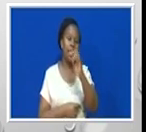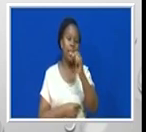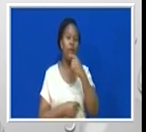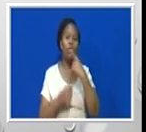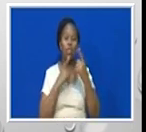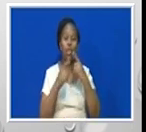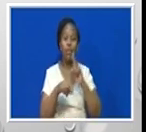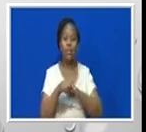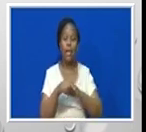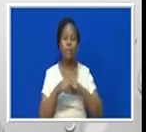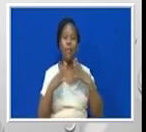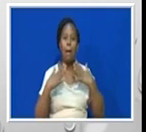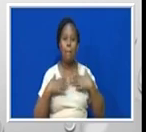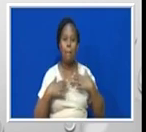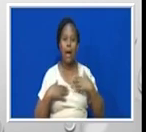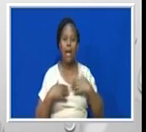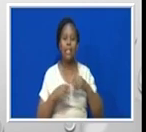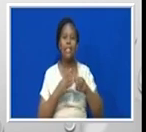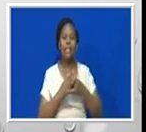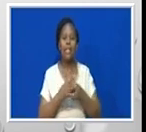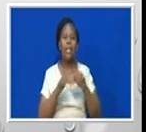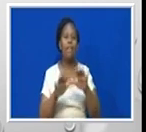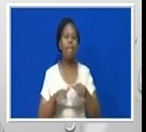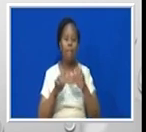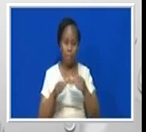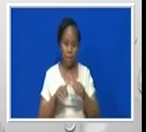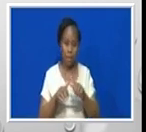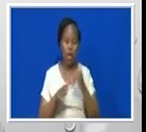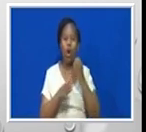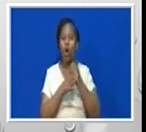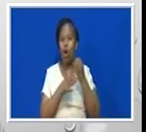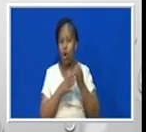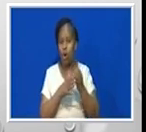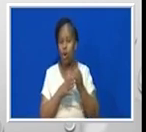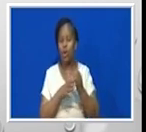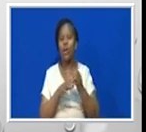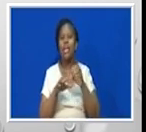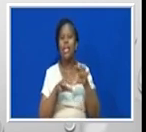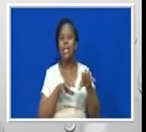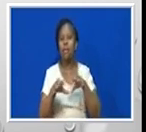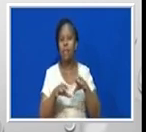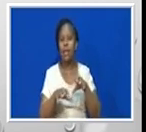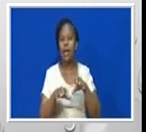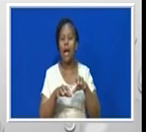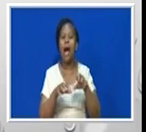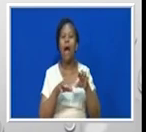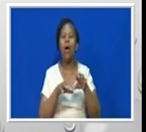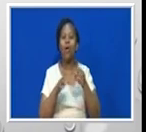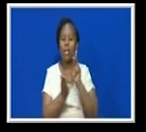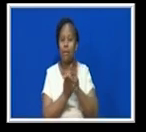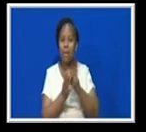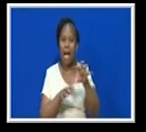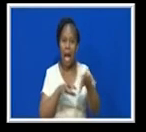period when man began agriculture or domestication of plants and